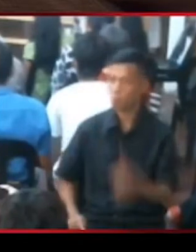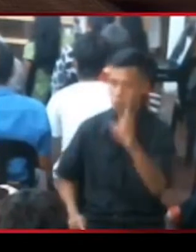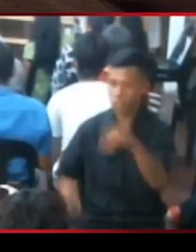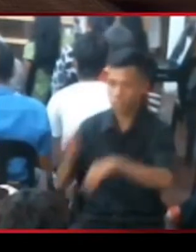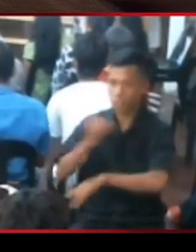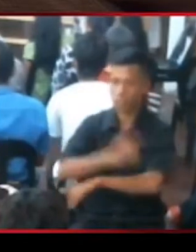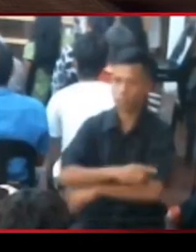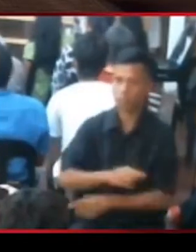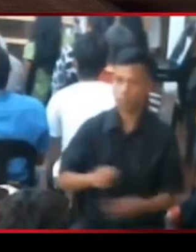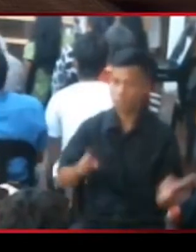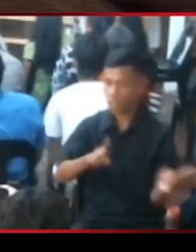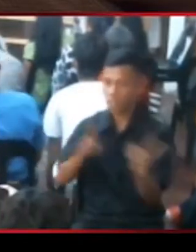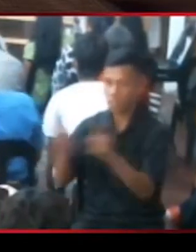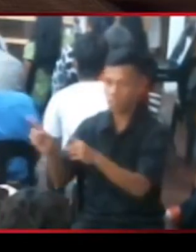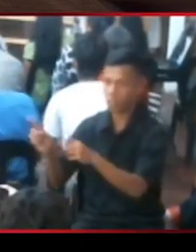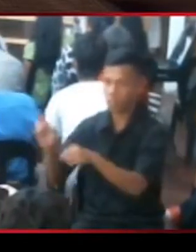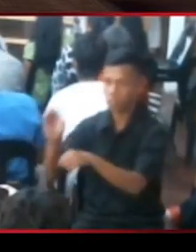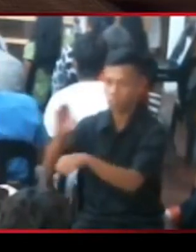church,